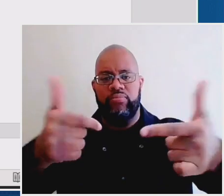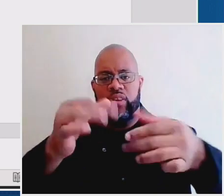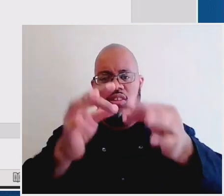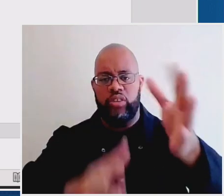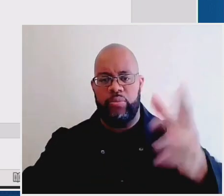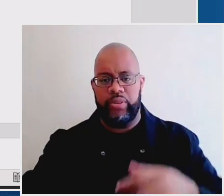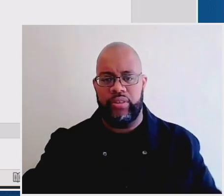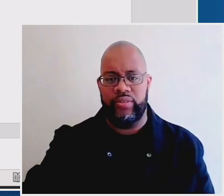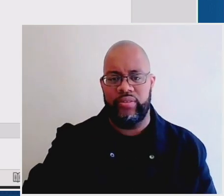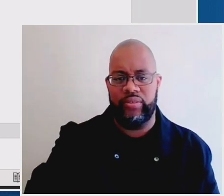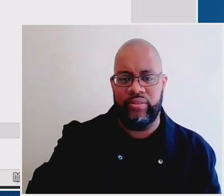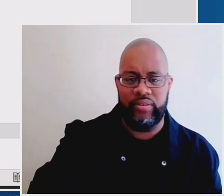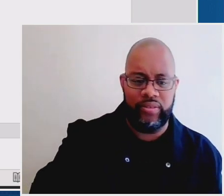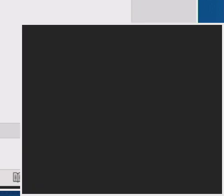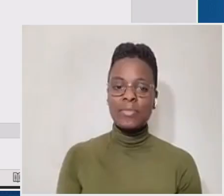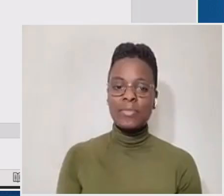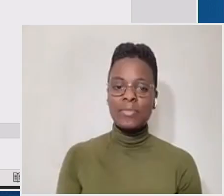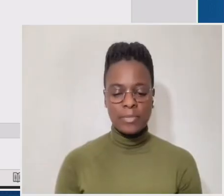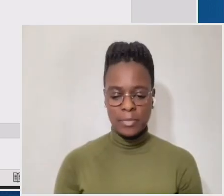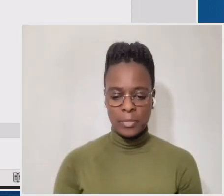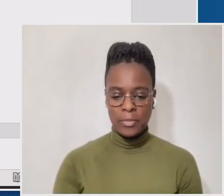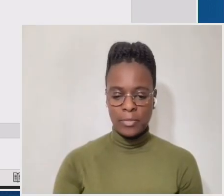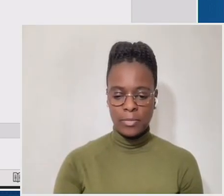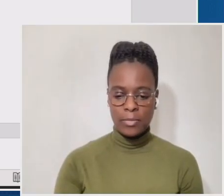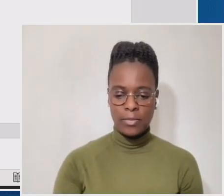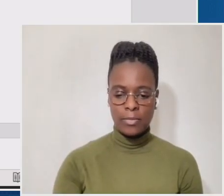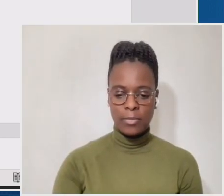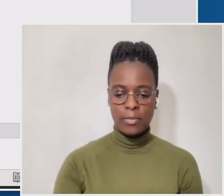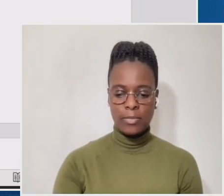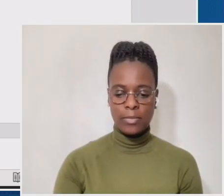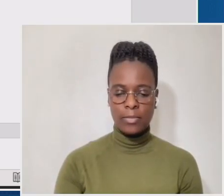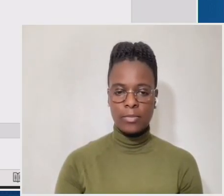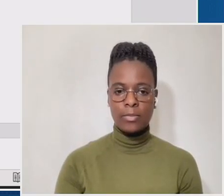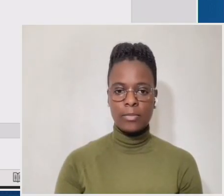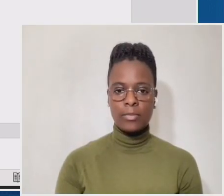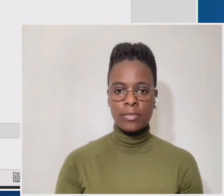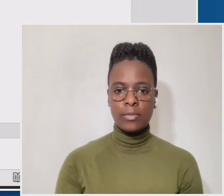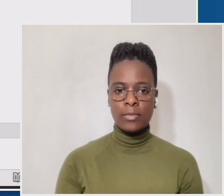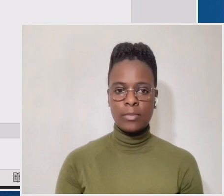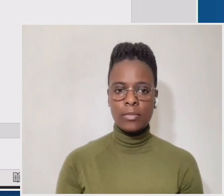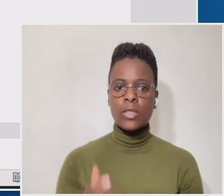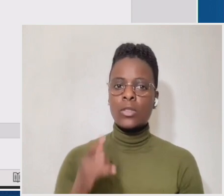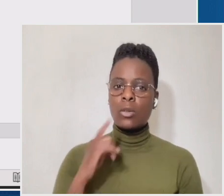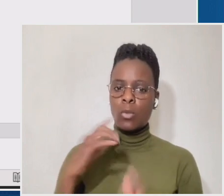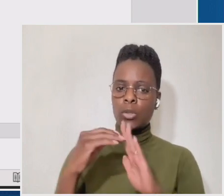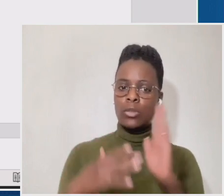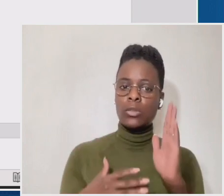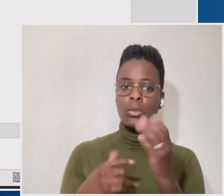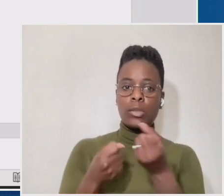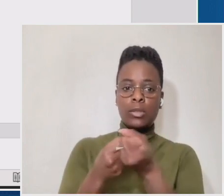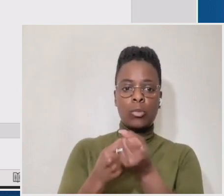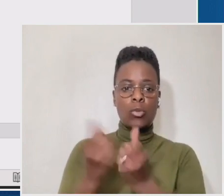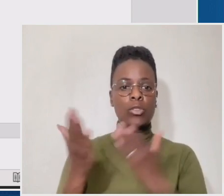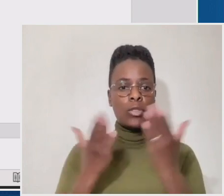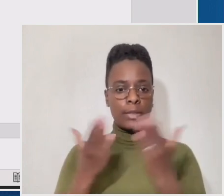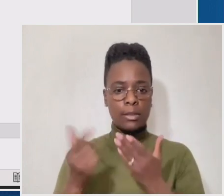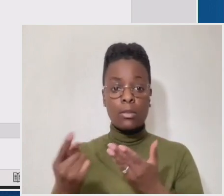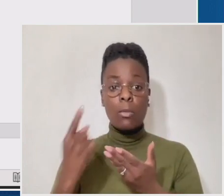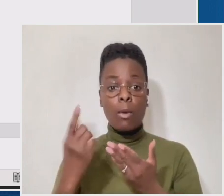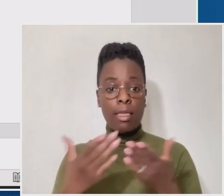thank you for that. Here on the student support services, one of the things that we want to